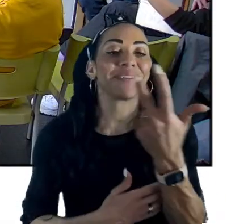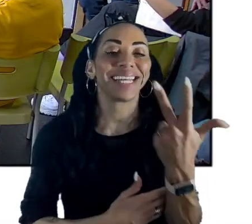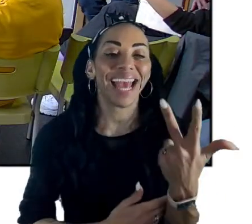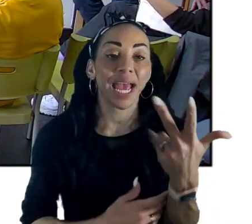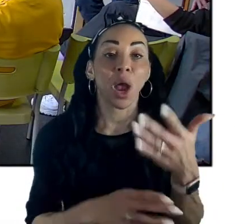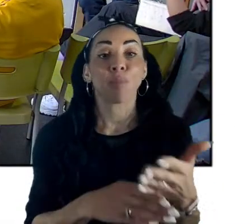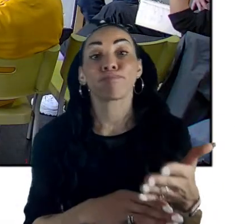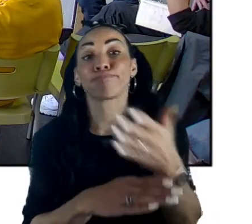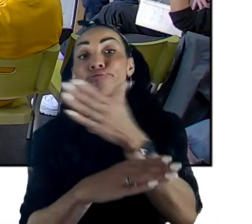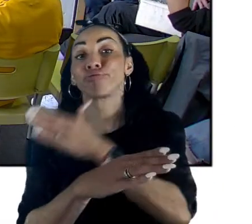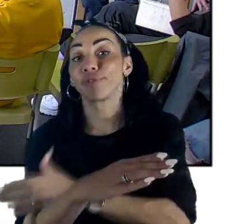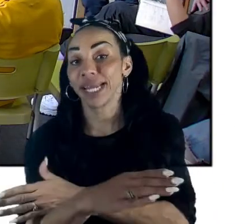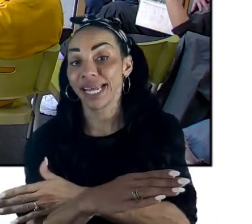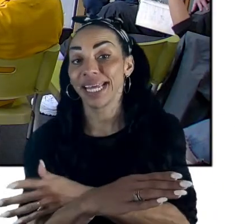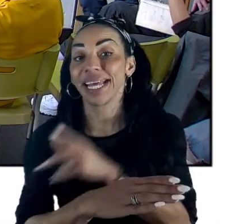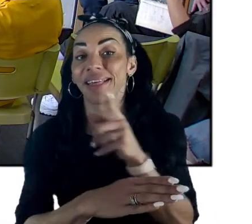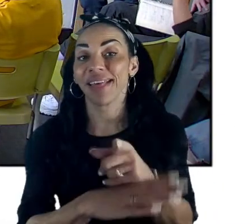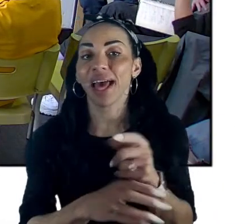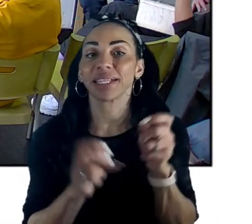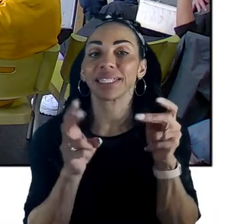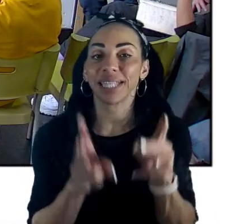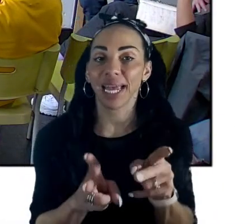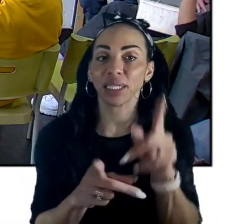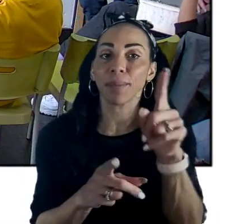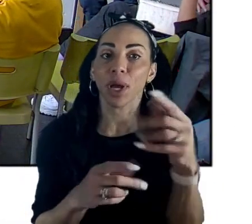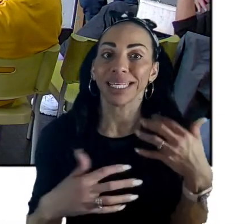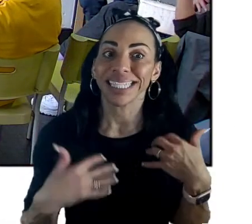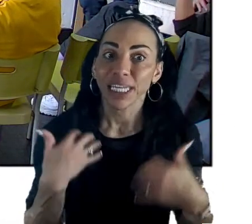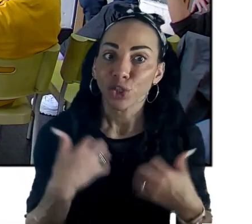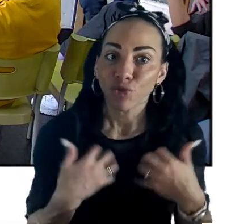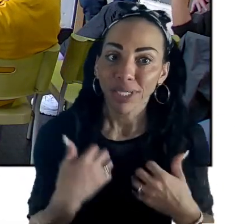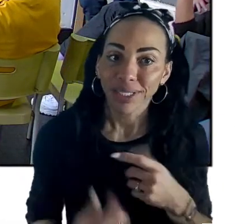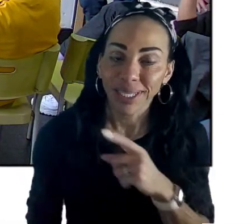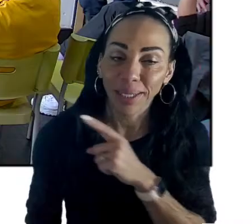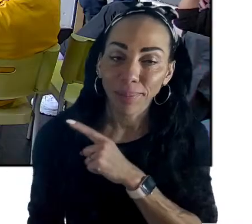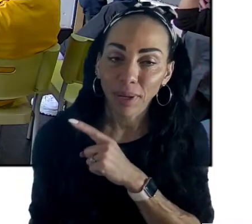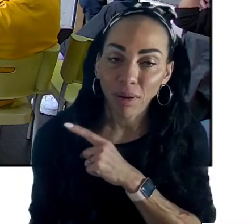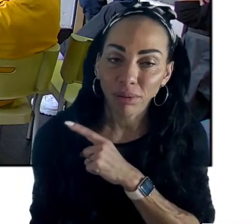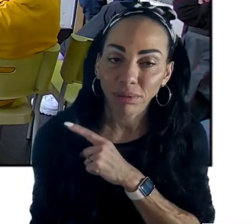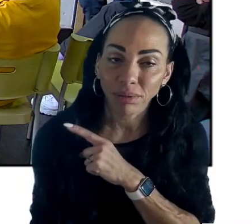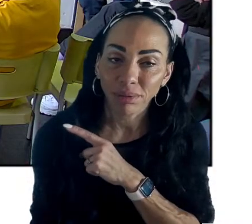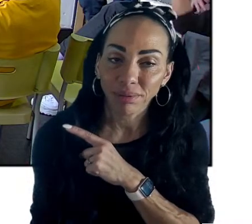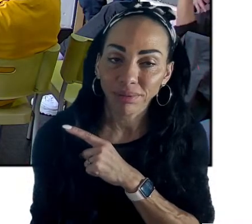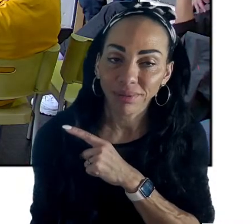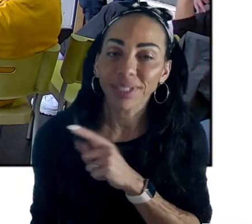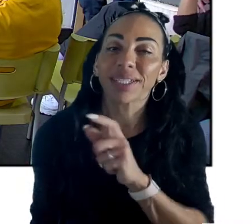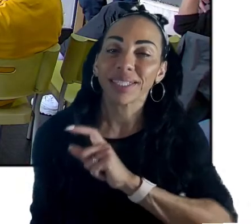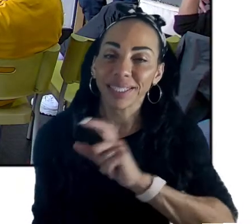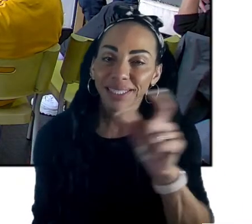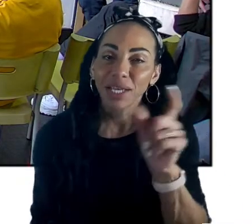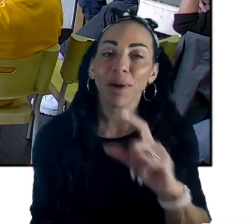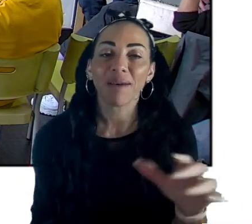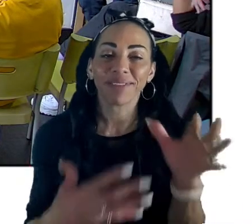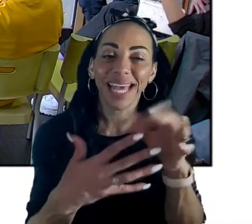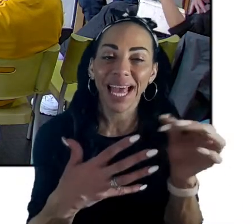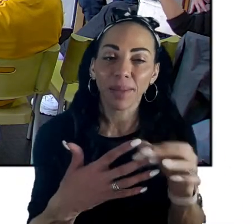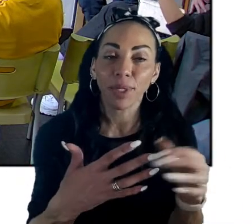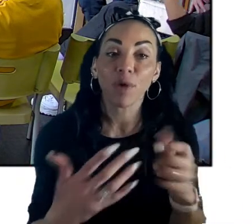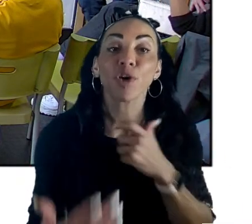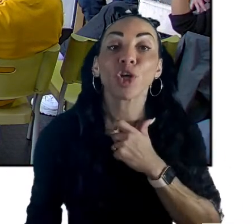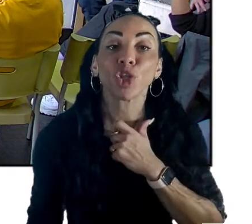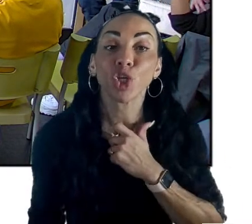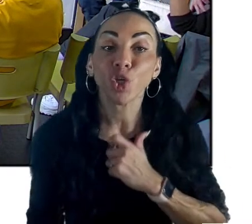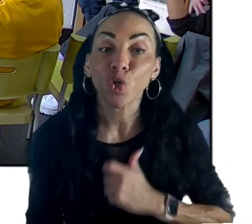pre that kind of thing. And I think that's what makes it interesting, is that you've got that sort of human,